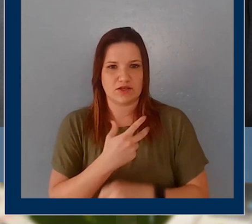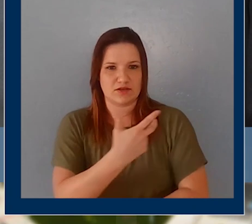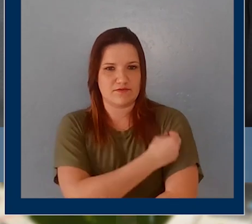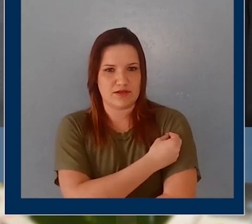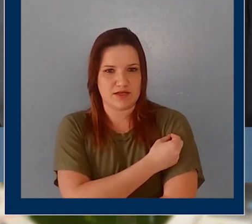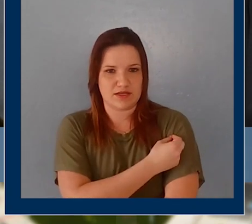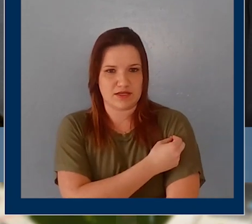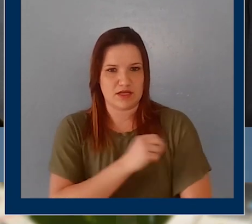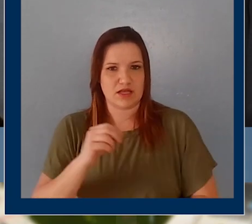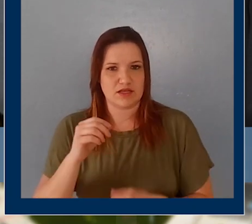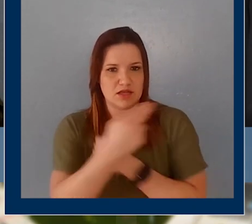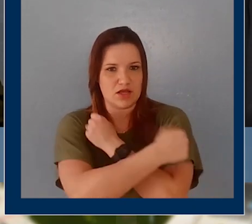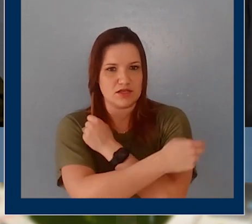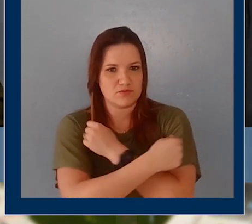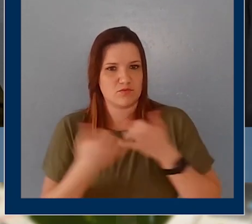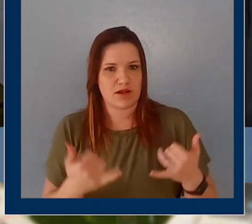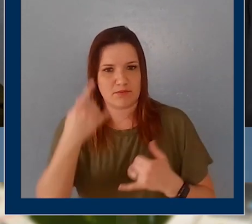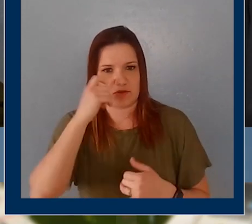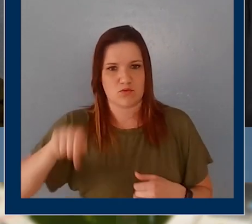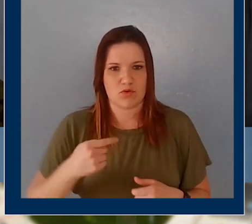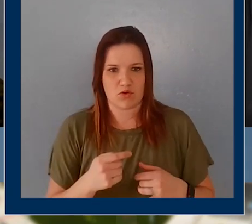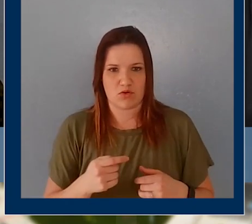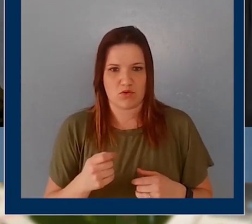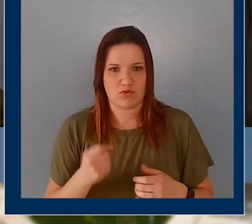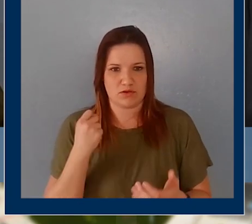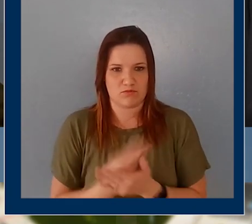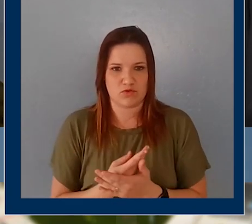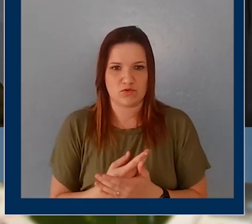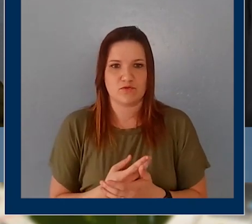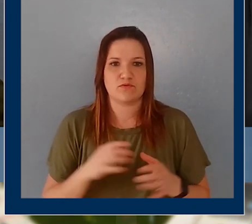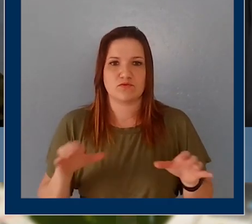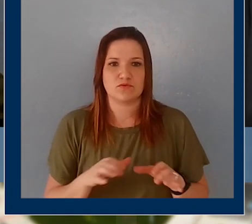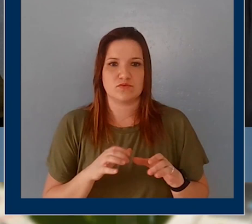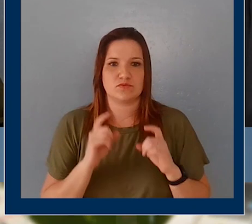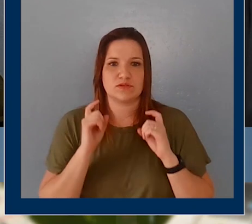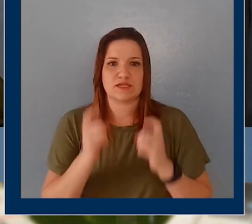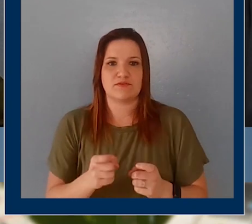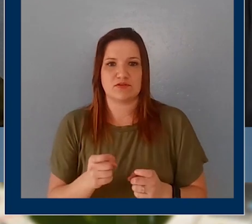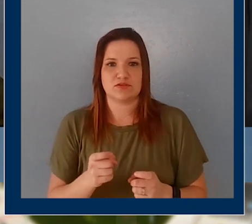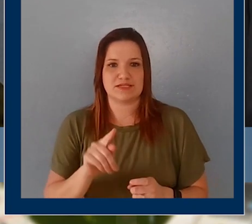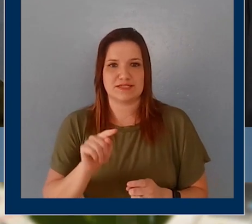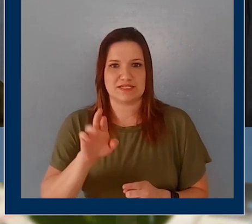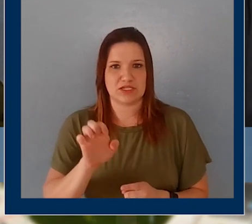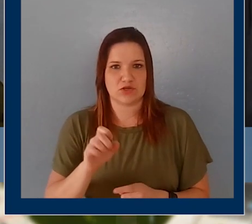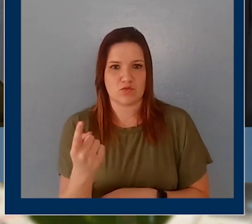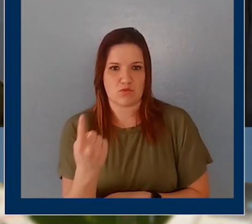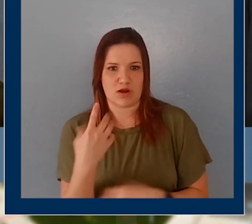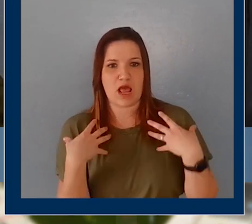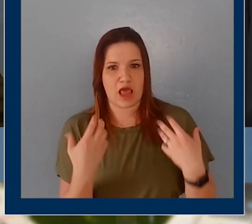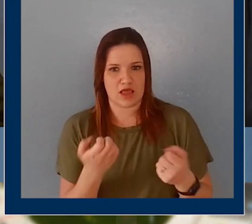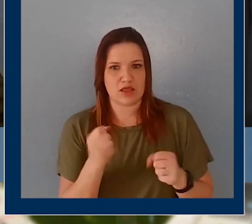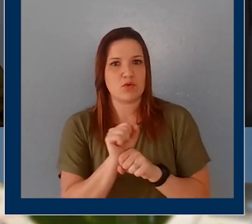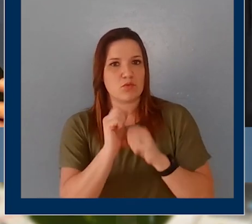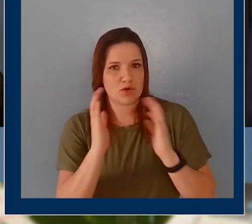this time because we are only authorized to give it to Tier 1, our healthcare workers. That